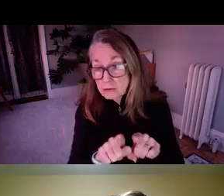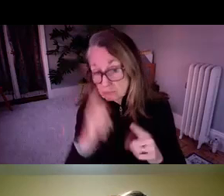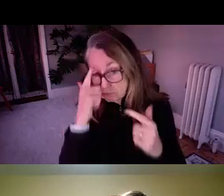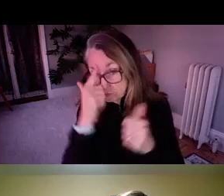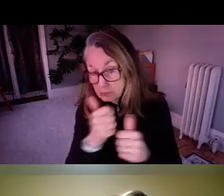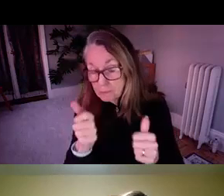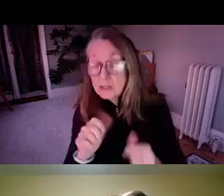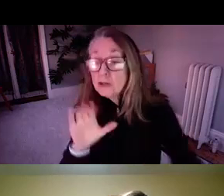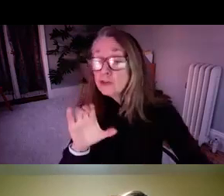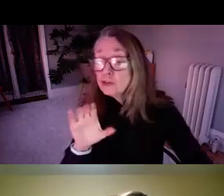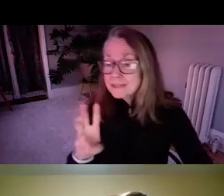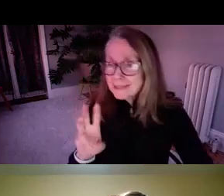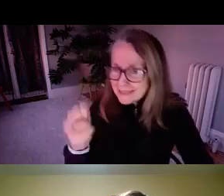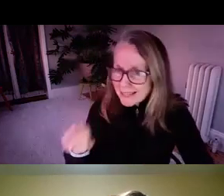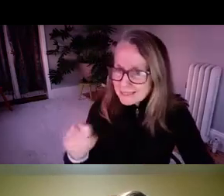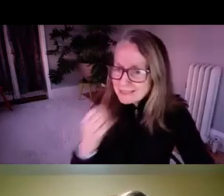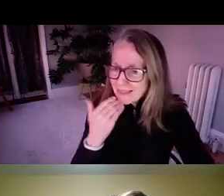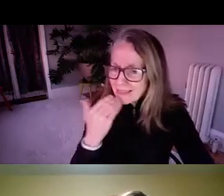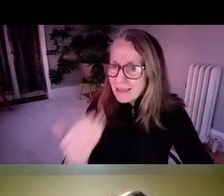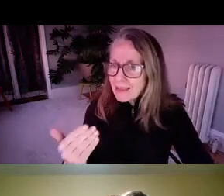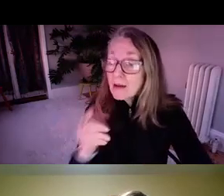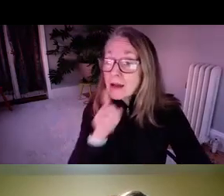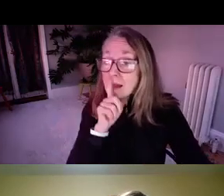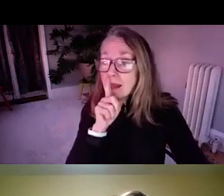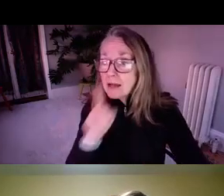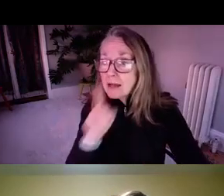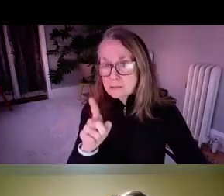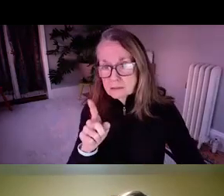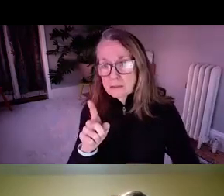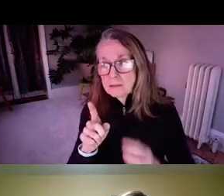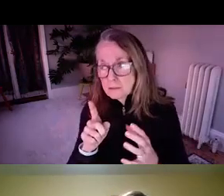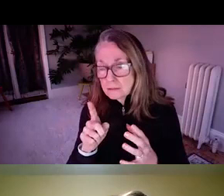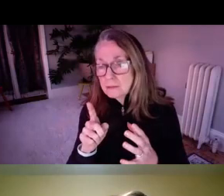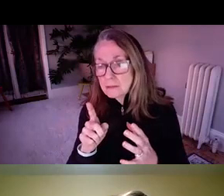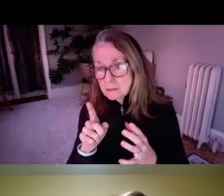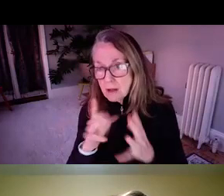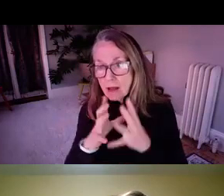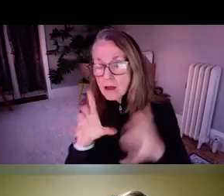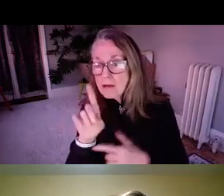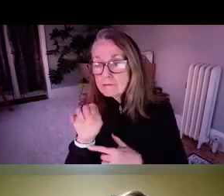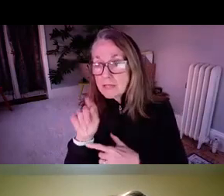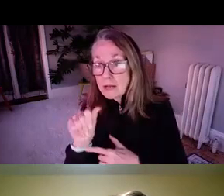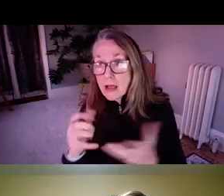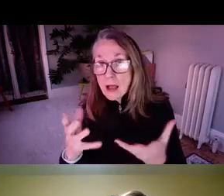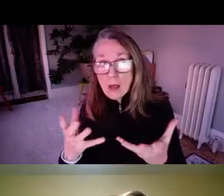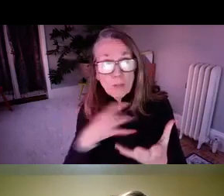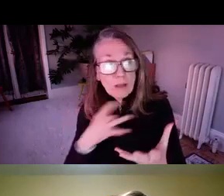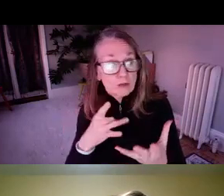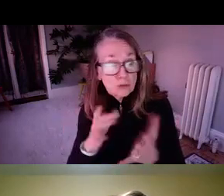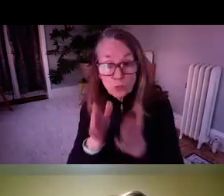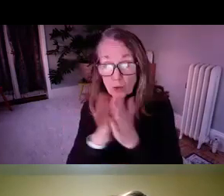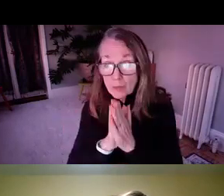Hi, yes, thank you, Anise. Yeah, there's actually plenty more data that I would love to request on behalf of